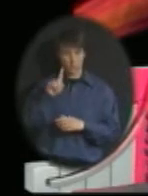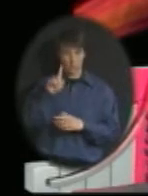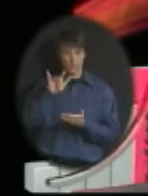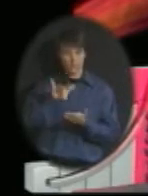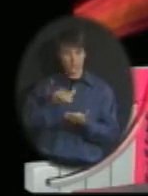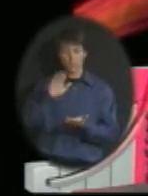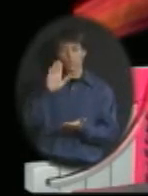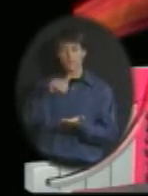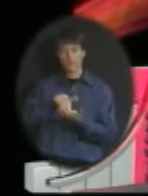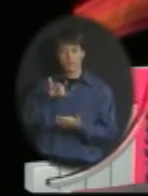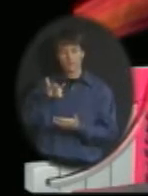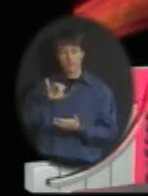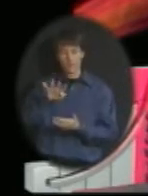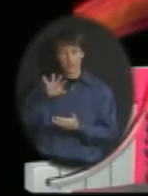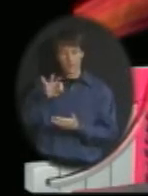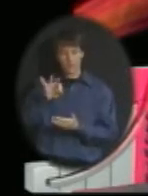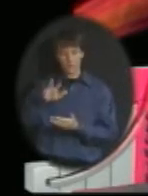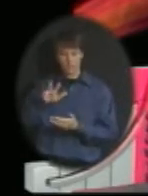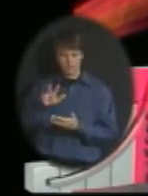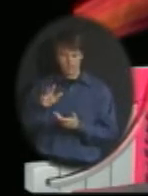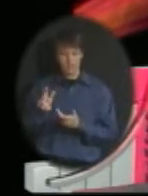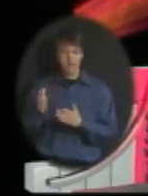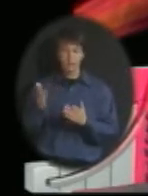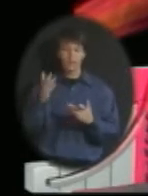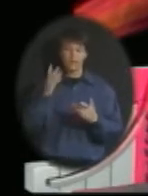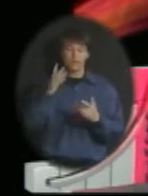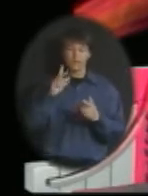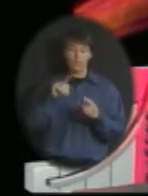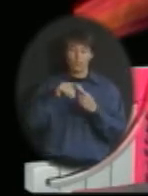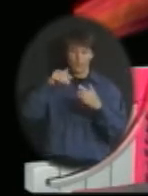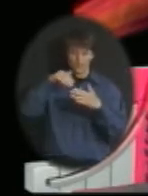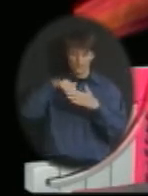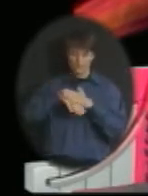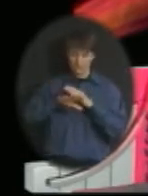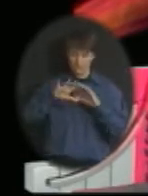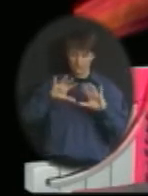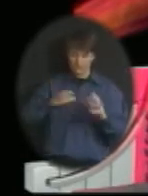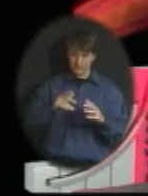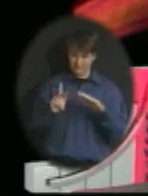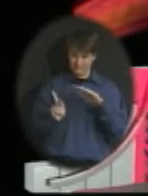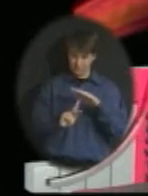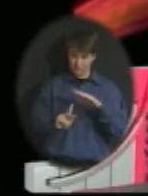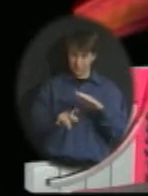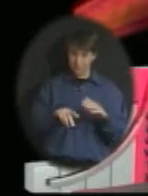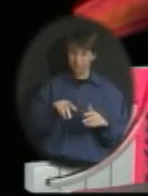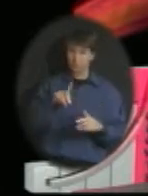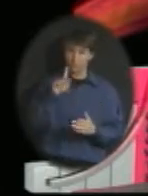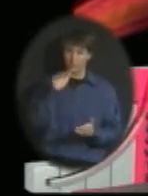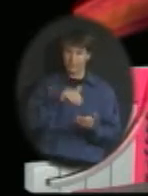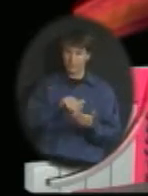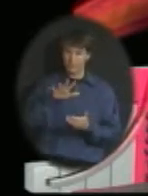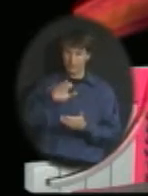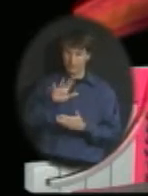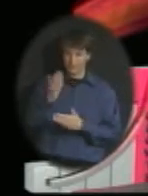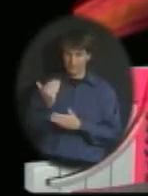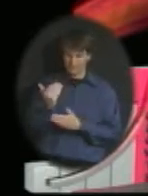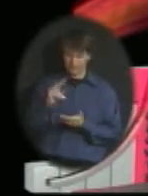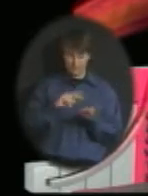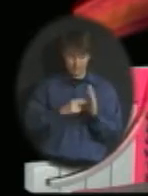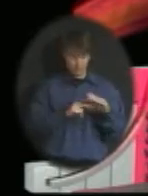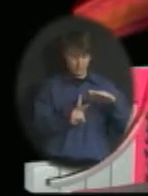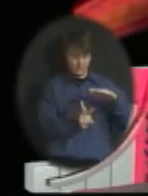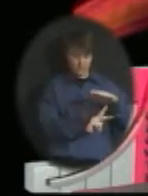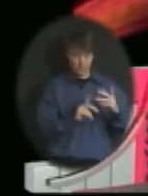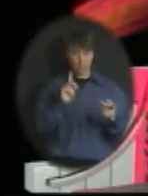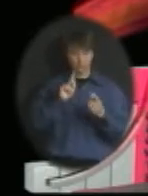1893. And they entered the district at 1515. So that means in the course of their career, from kindergarten